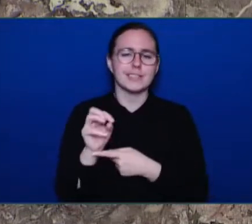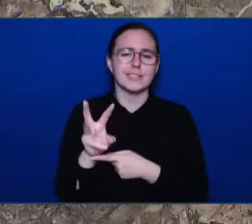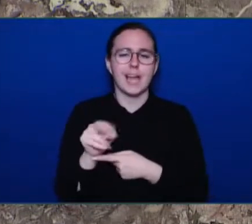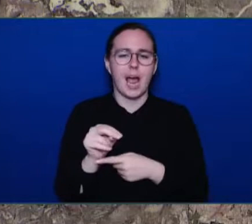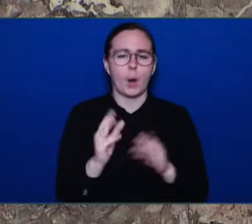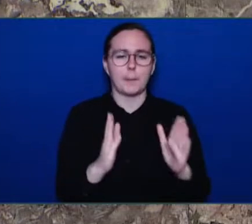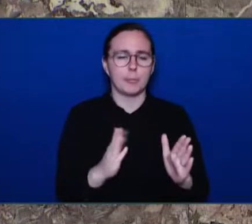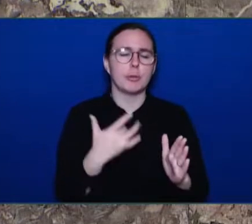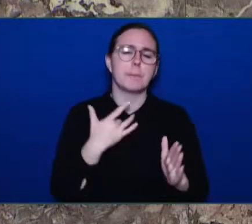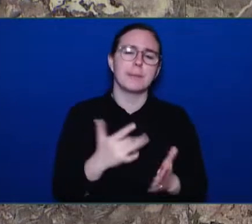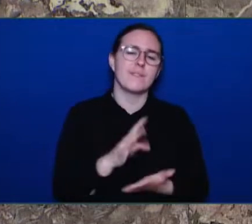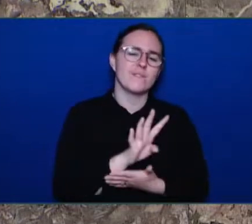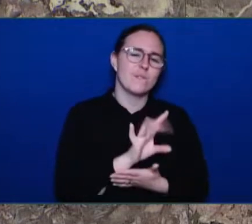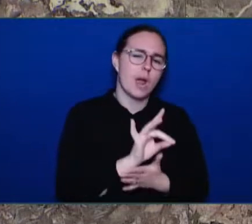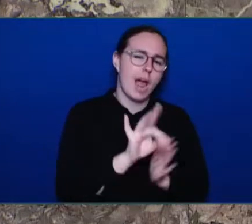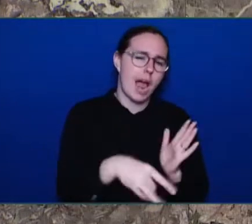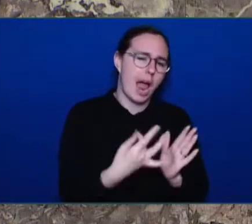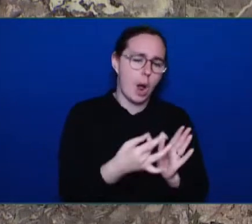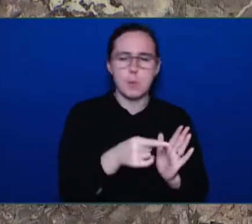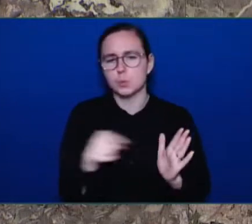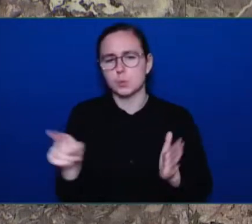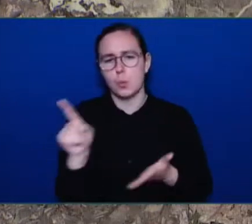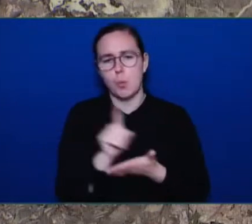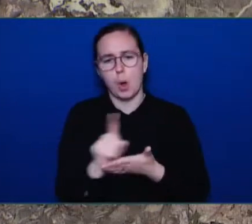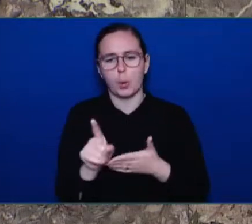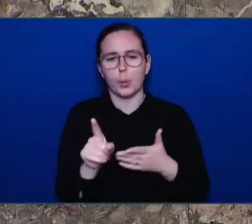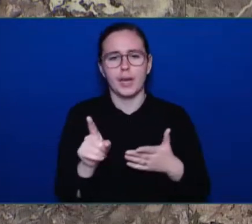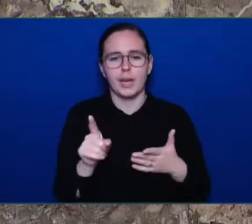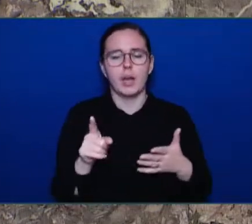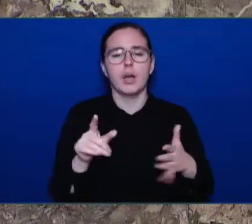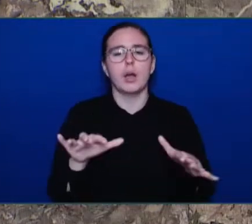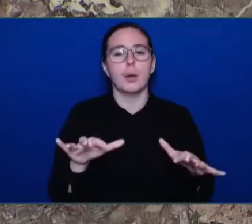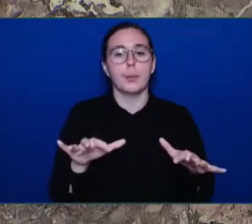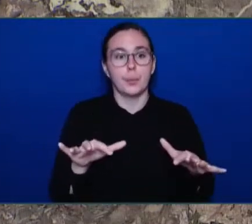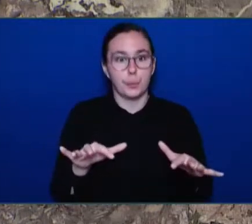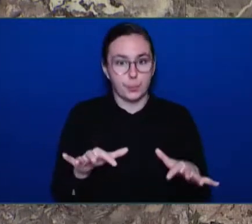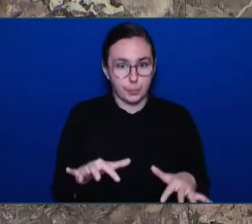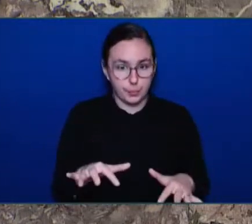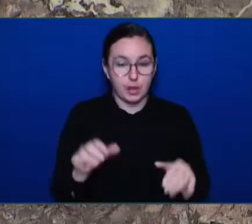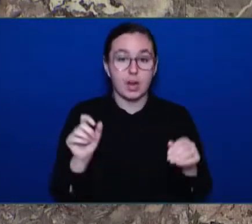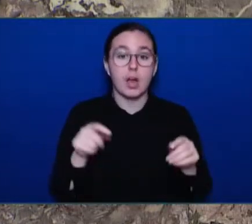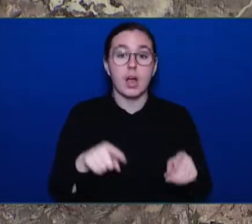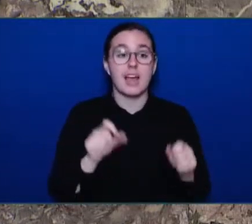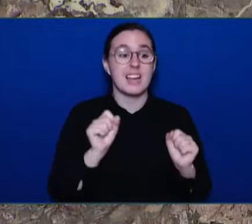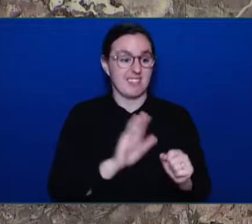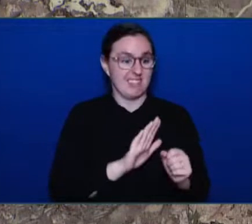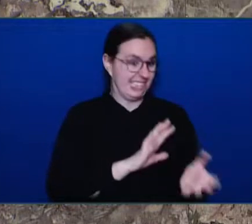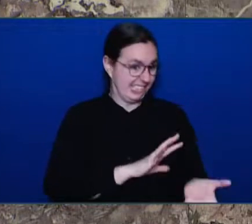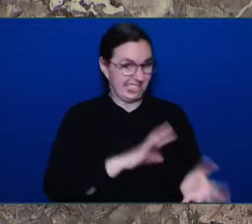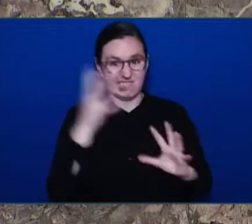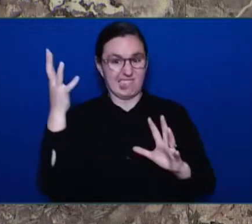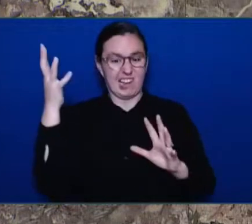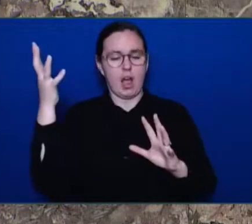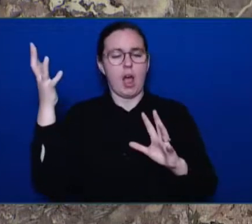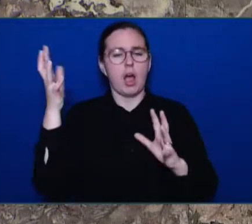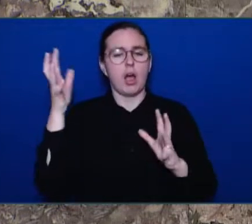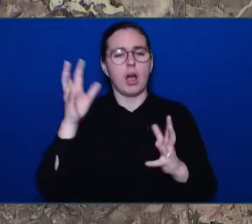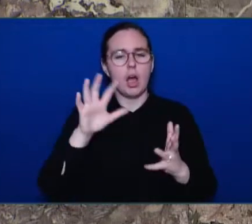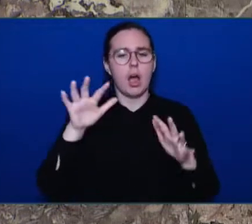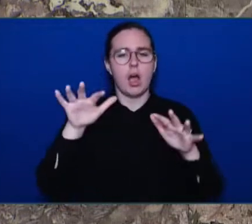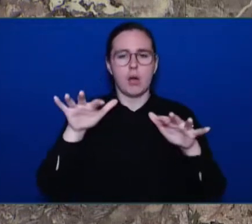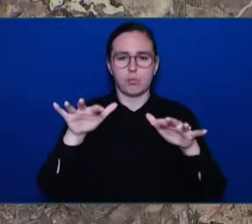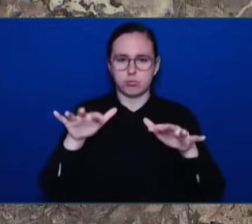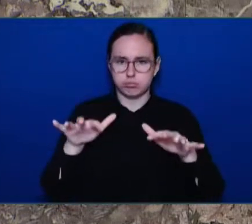after an overdose and have the opportunity to be connected with treatment options. But there was no consideration,